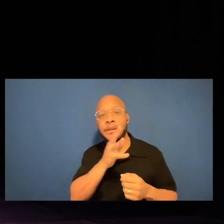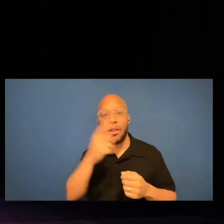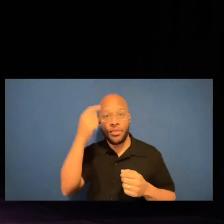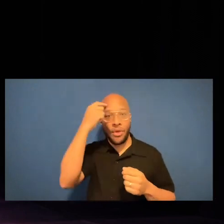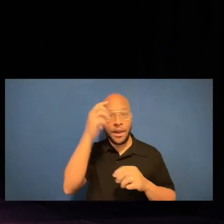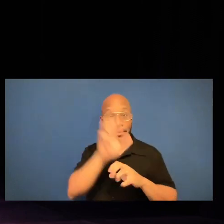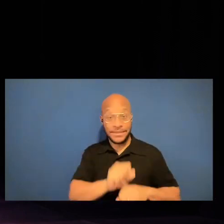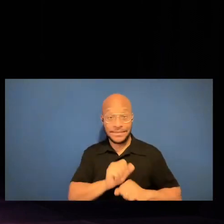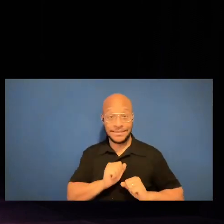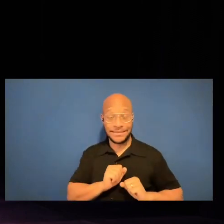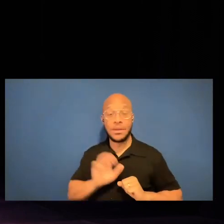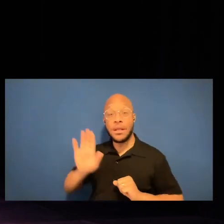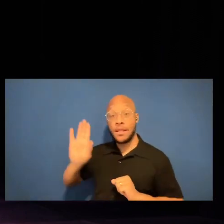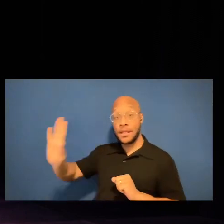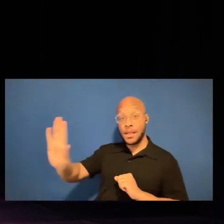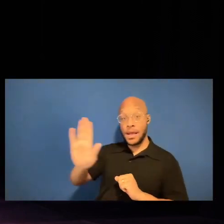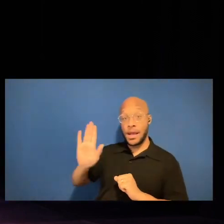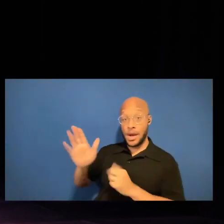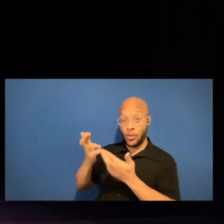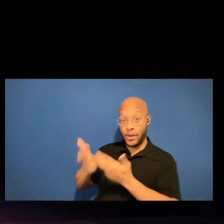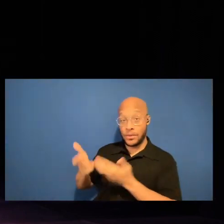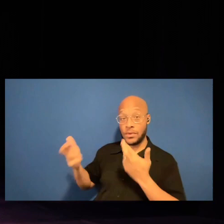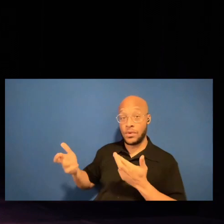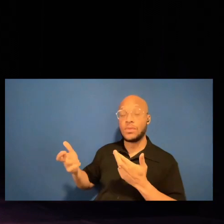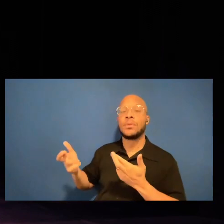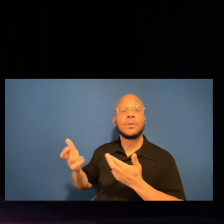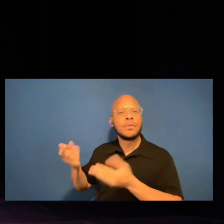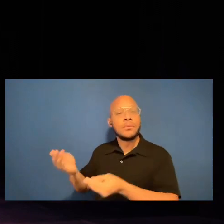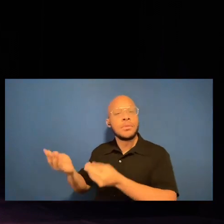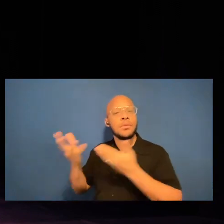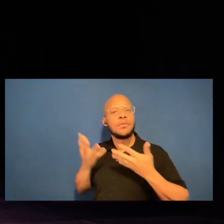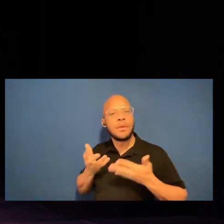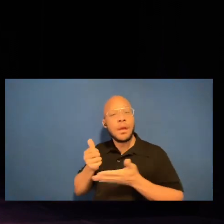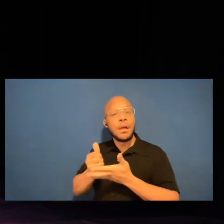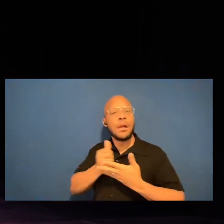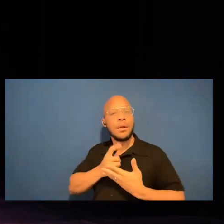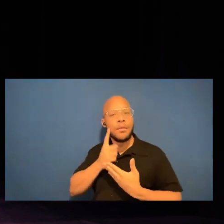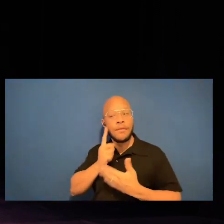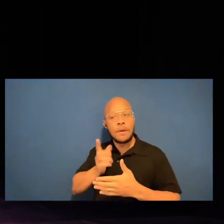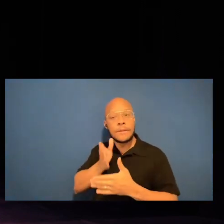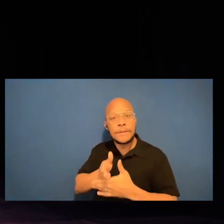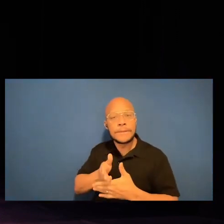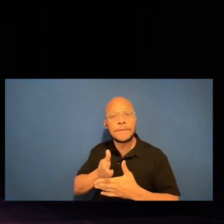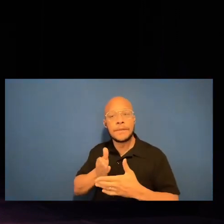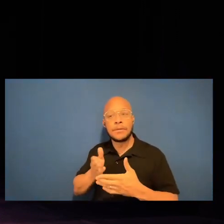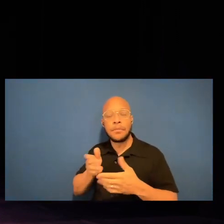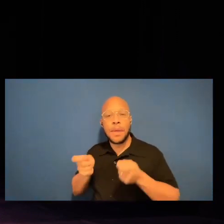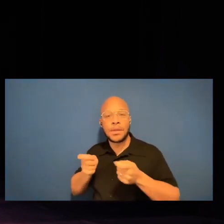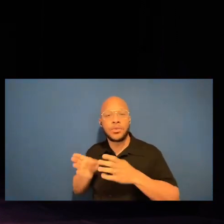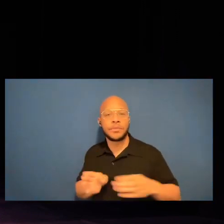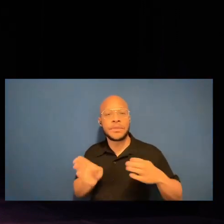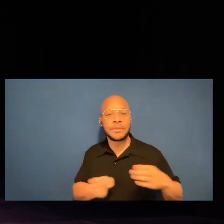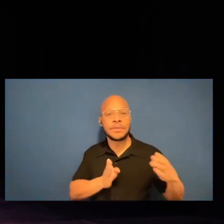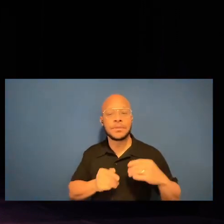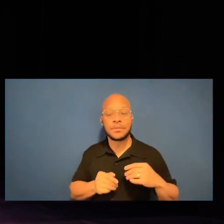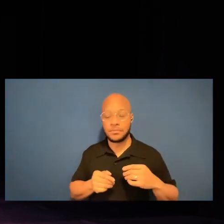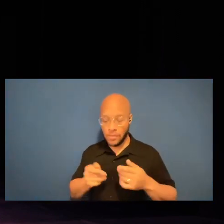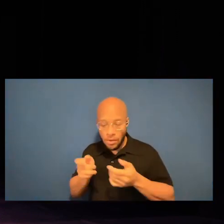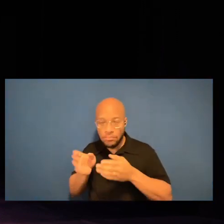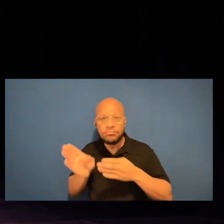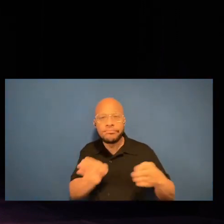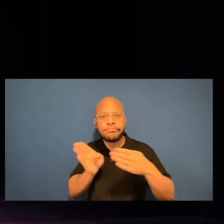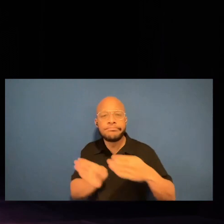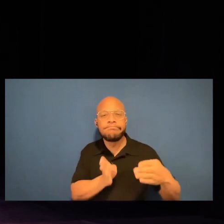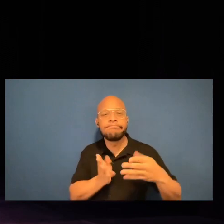intervene in, and imagine new arrangements. So I ask, what are the rearrangements we are needing to seed in our